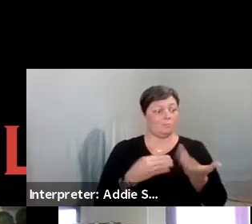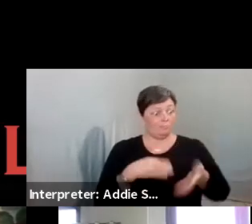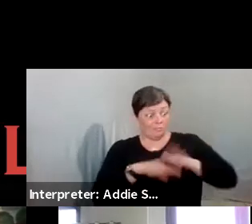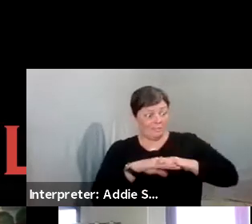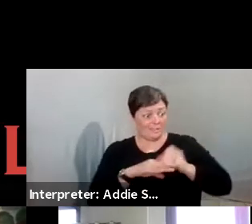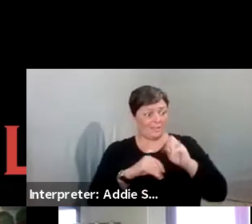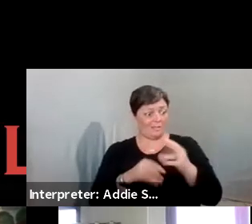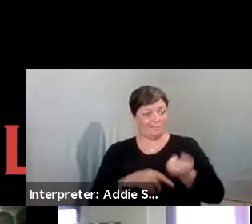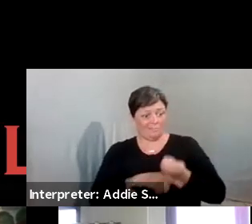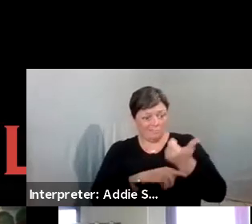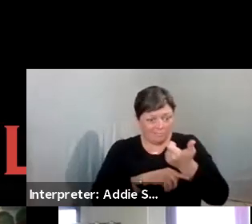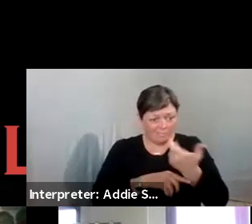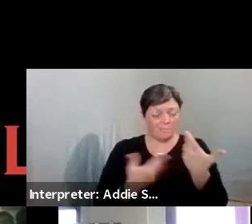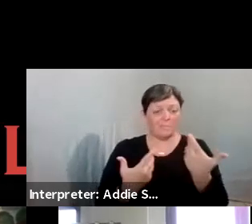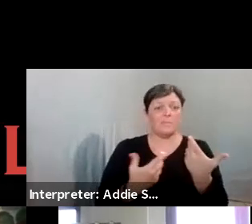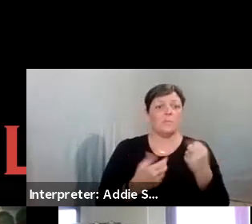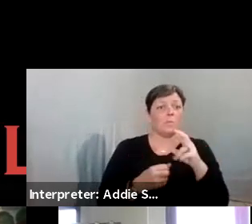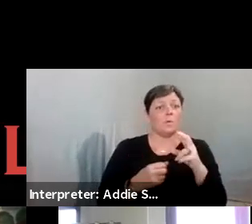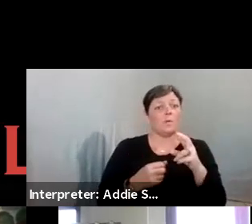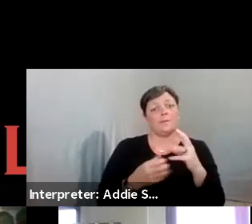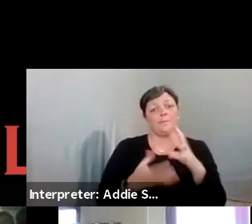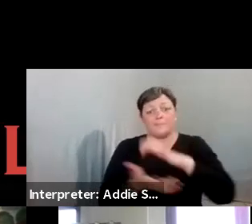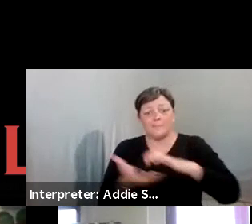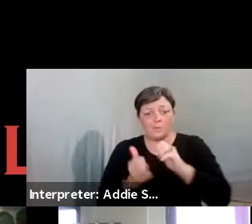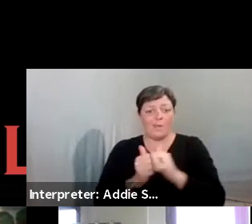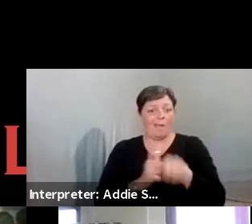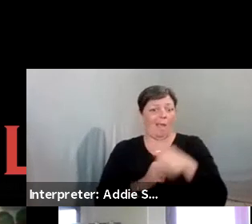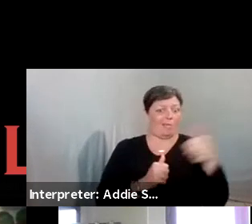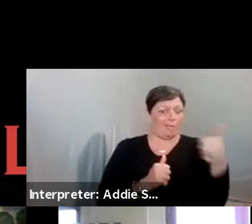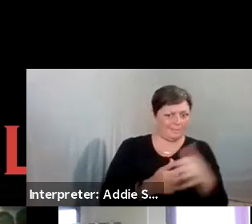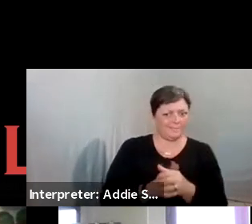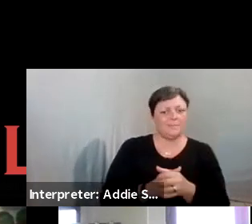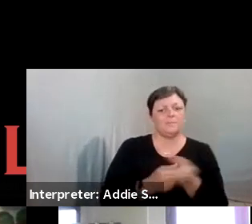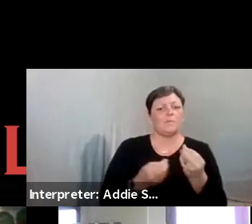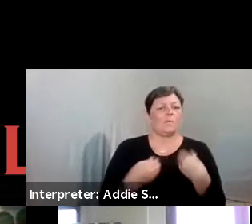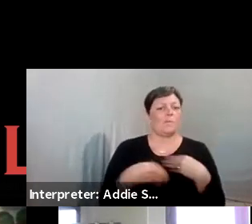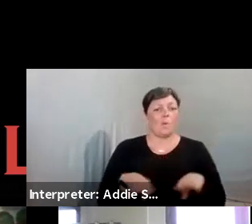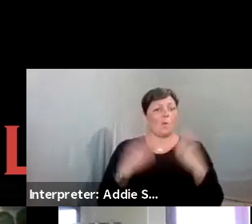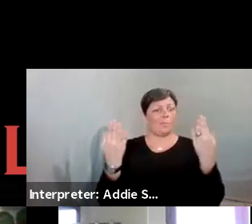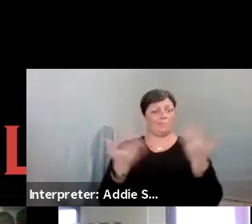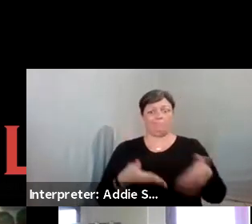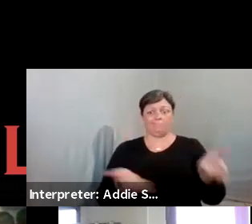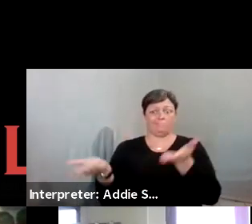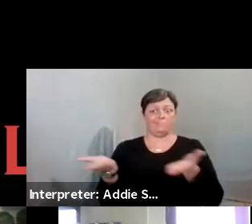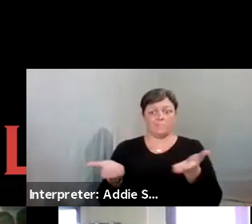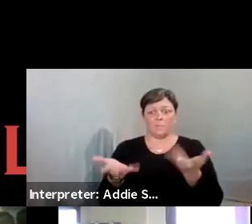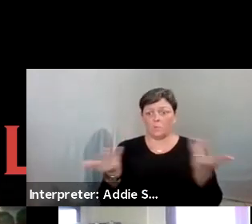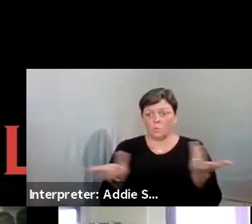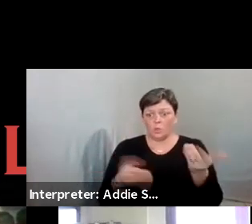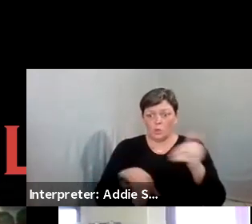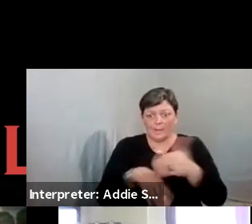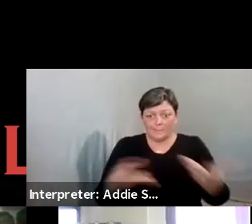are you getting rid of it or combining it with other areas? So I'm just going to open the floor. Where is everybody at?